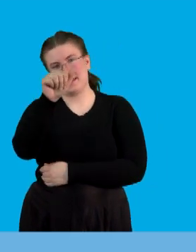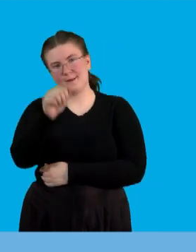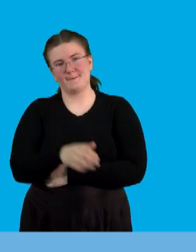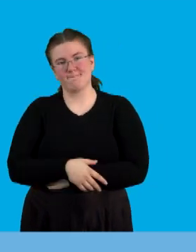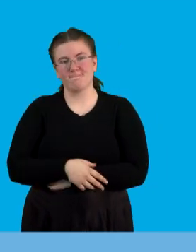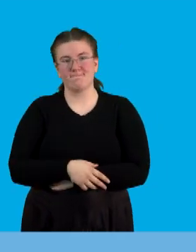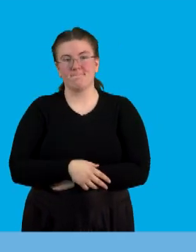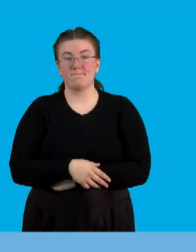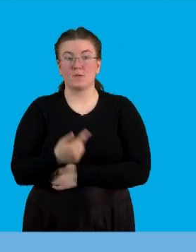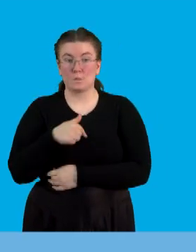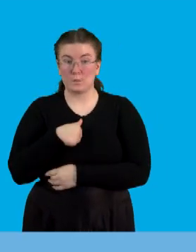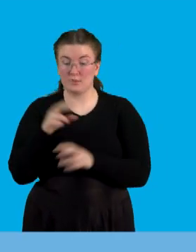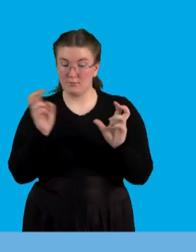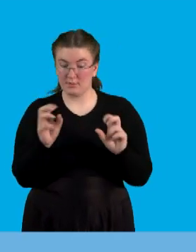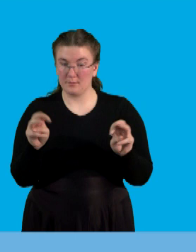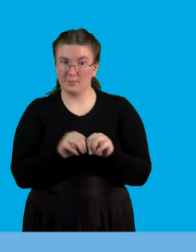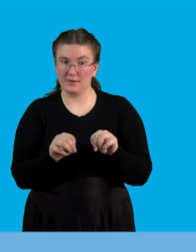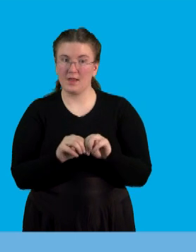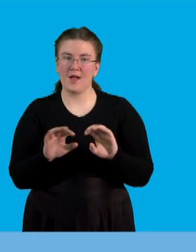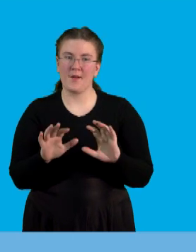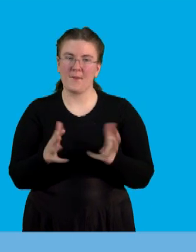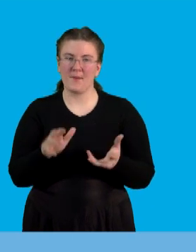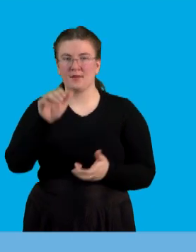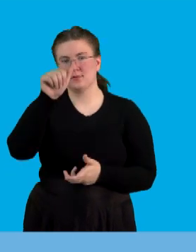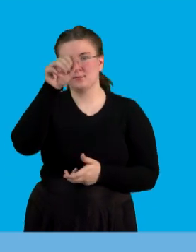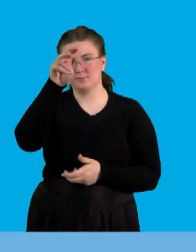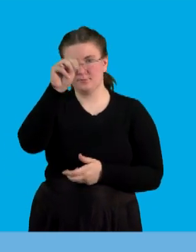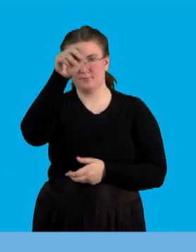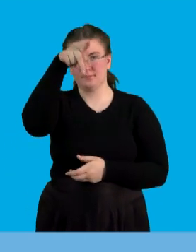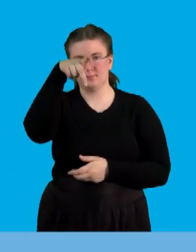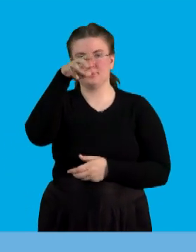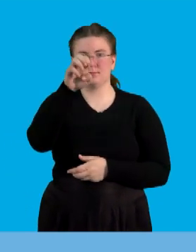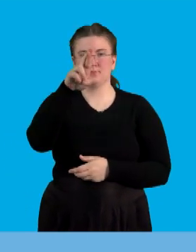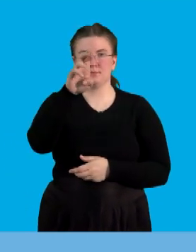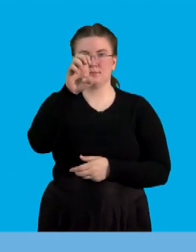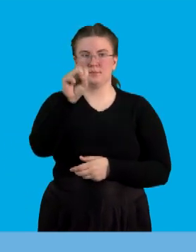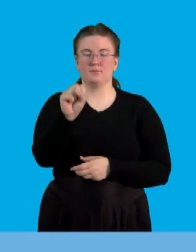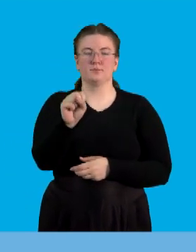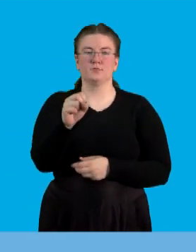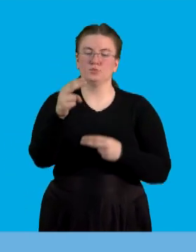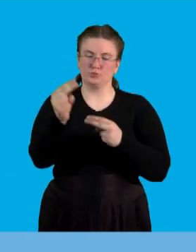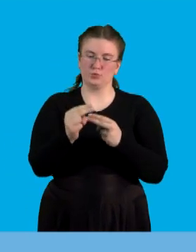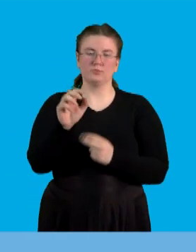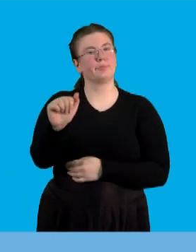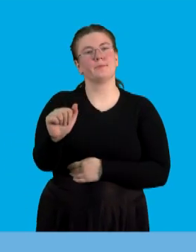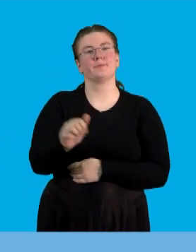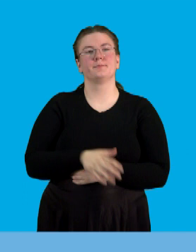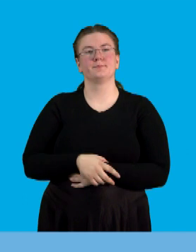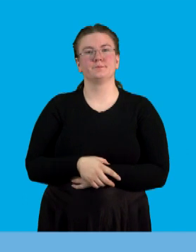So our current is measured in amperes, and short with the shorthand of that, we just write our A.